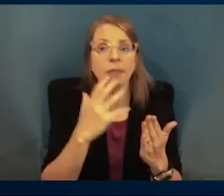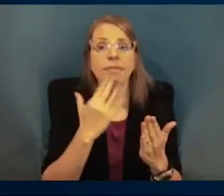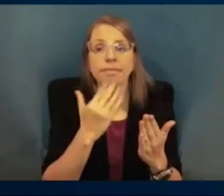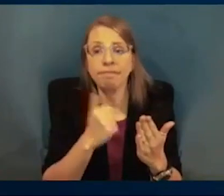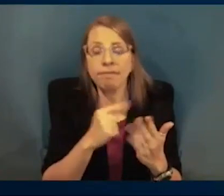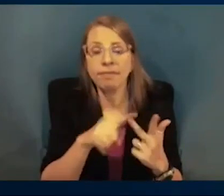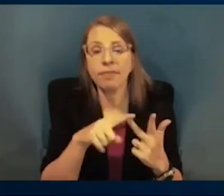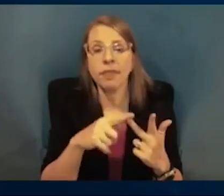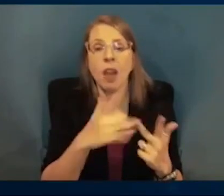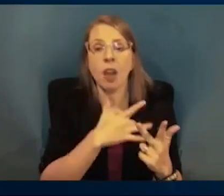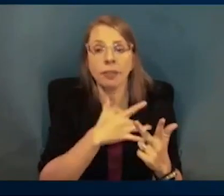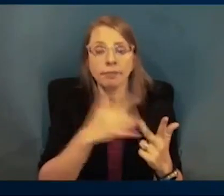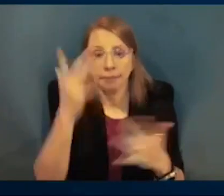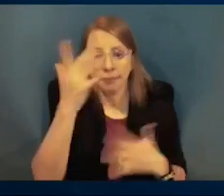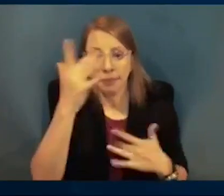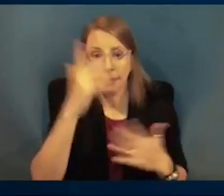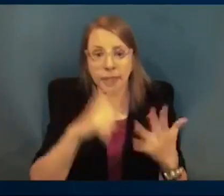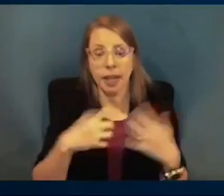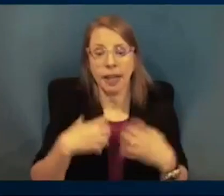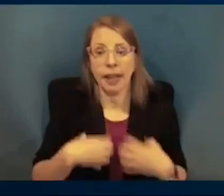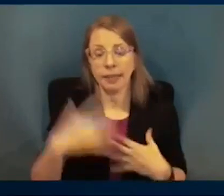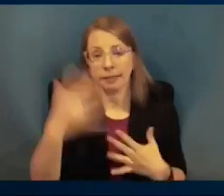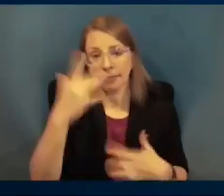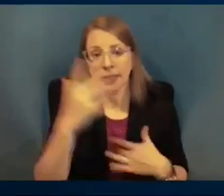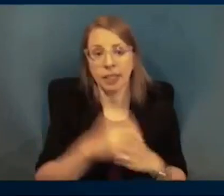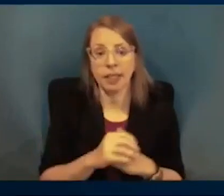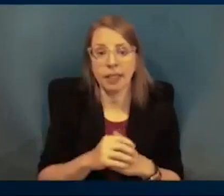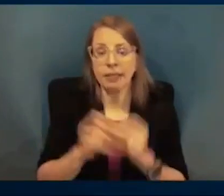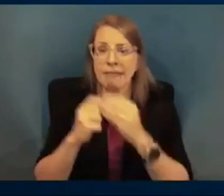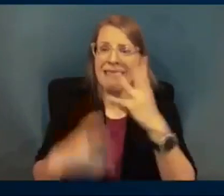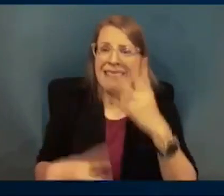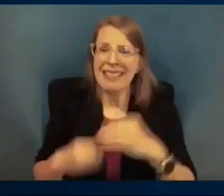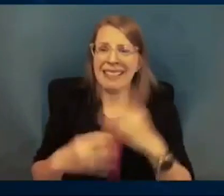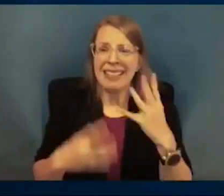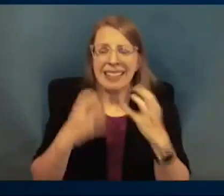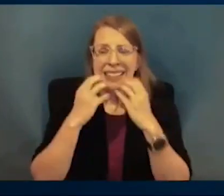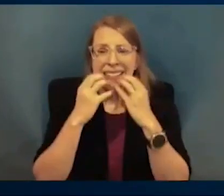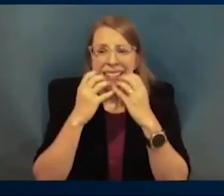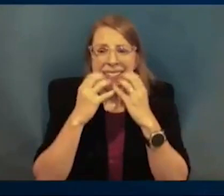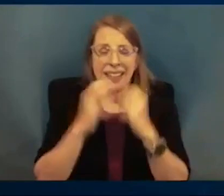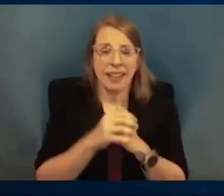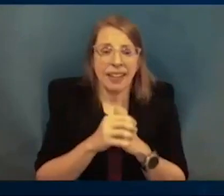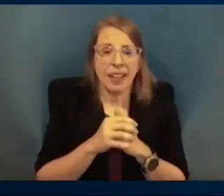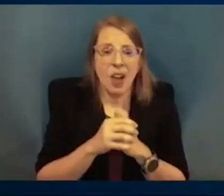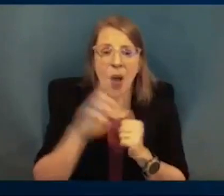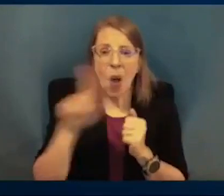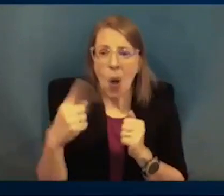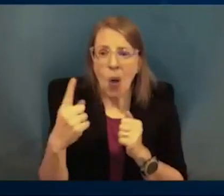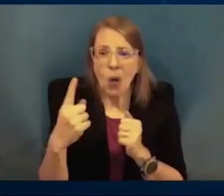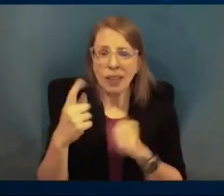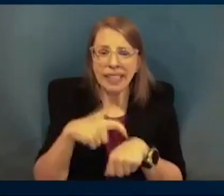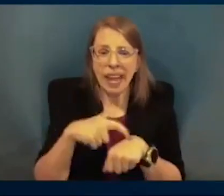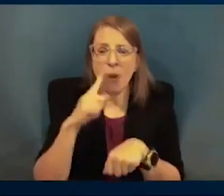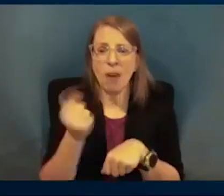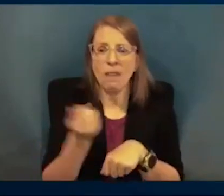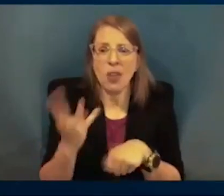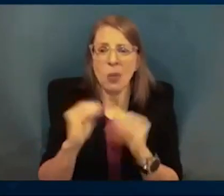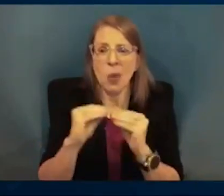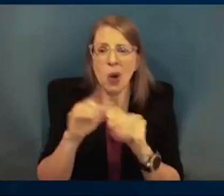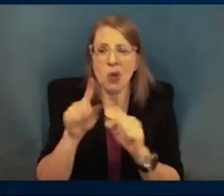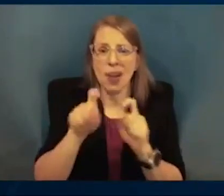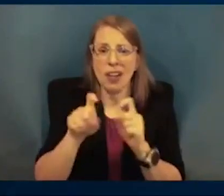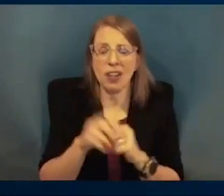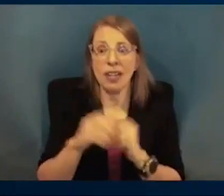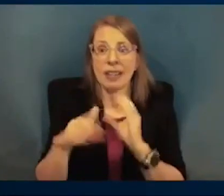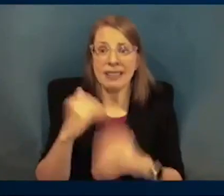Okay. Oh my God, they're really coming in. You guys heard me say there's only time for a couple of more questions, so now you're sending them. If